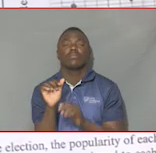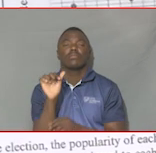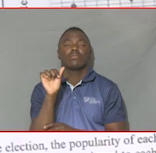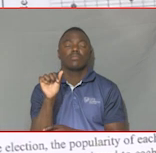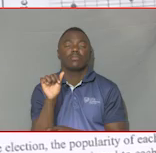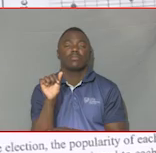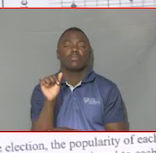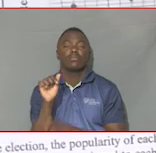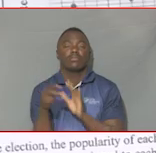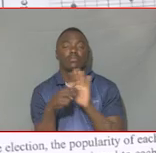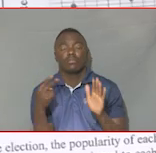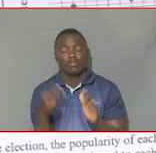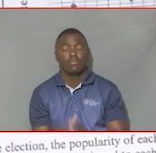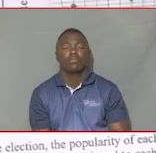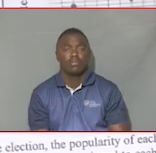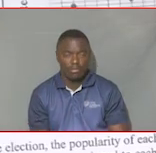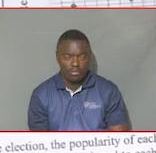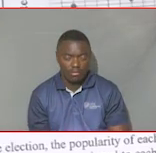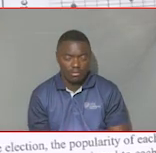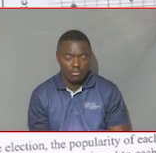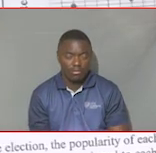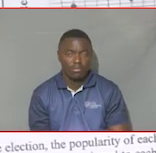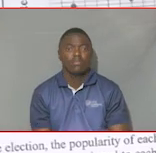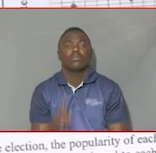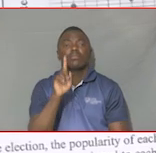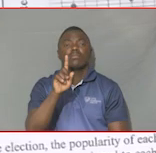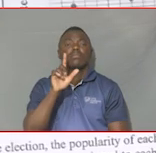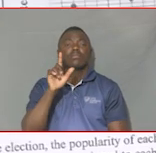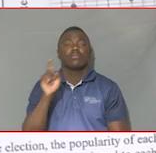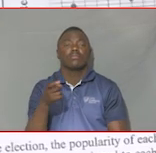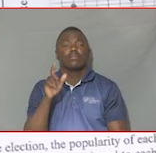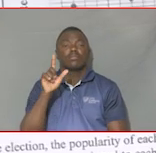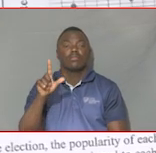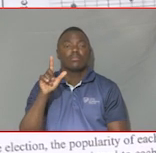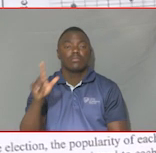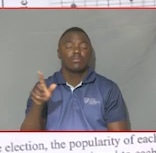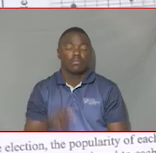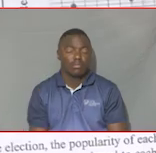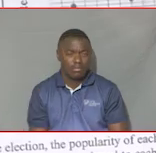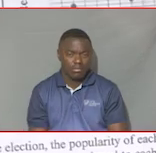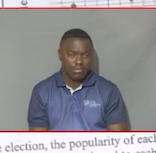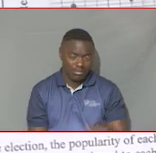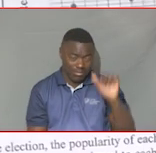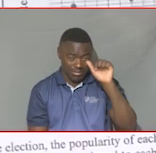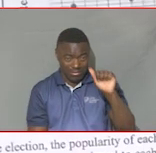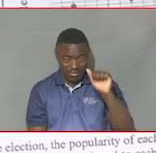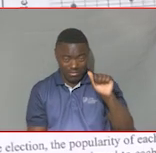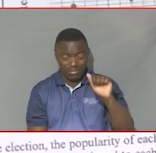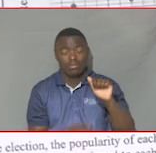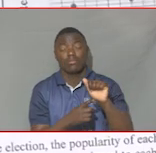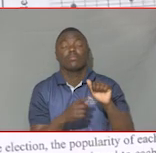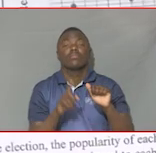1 equals. So this gives you 1,77. So A here, people, you can see A here is equal